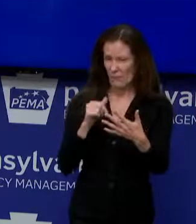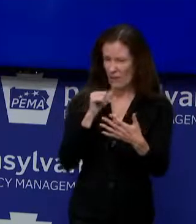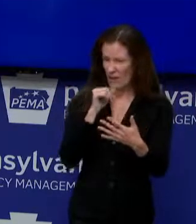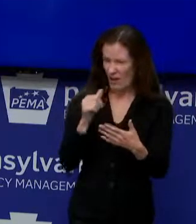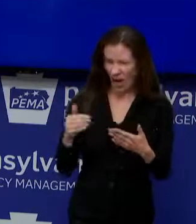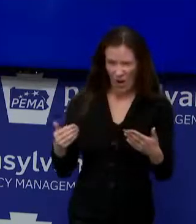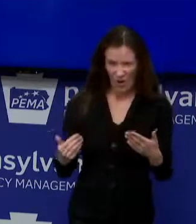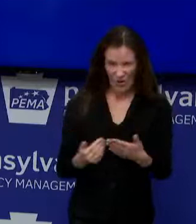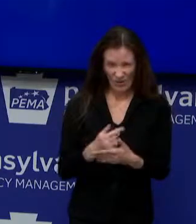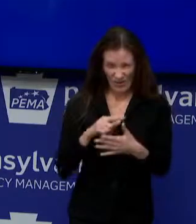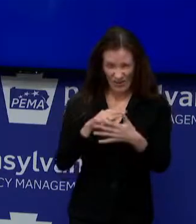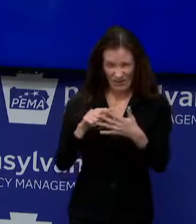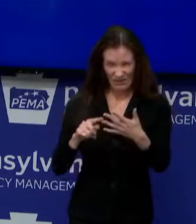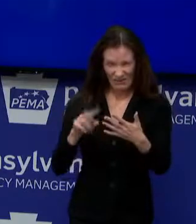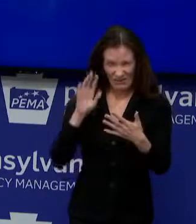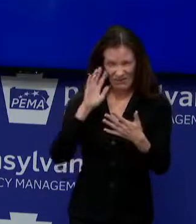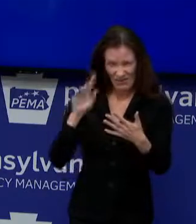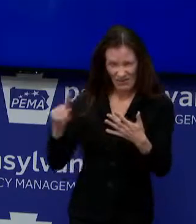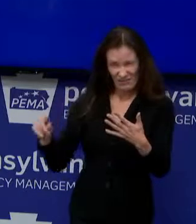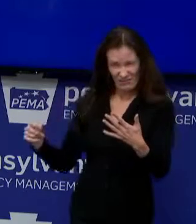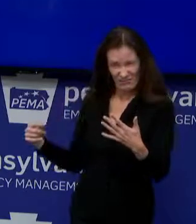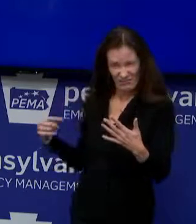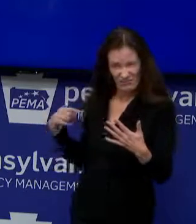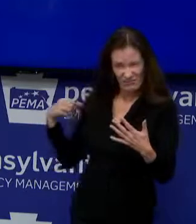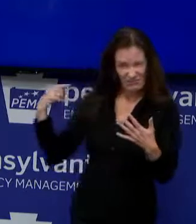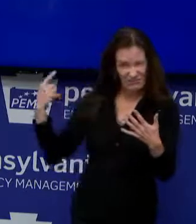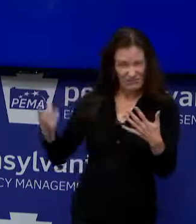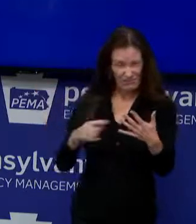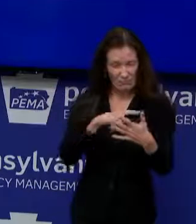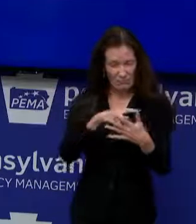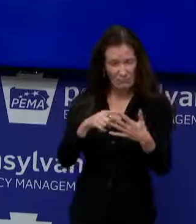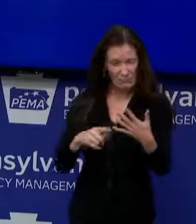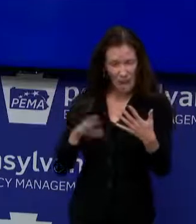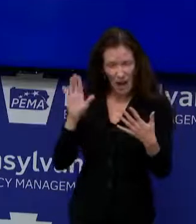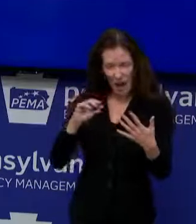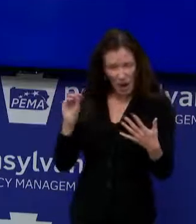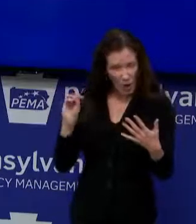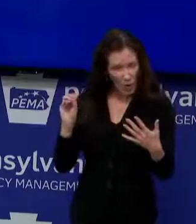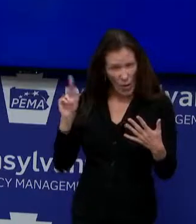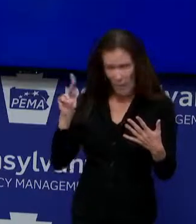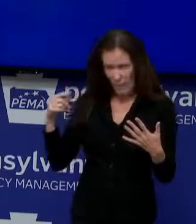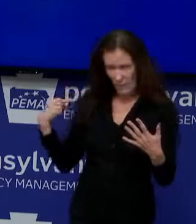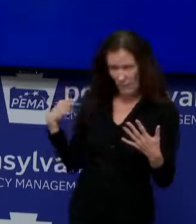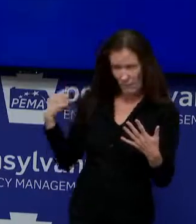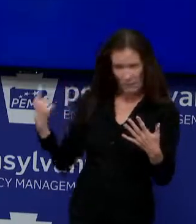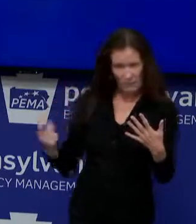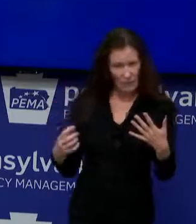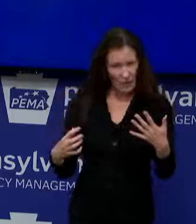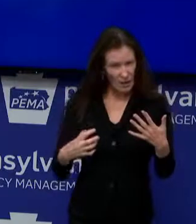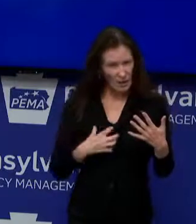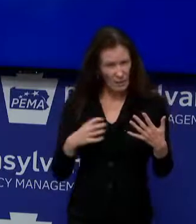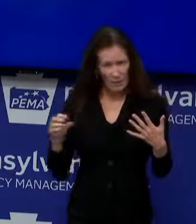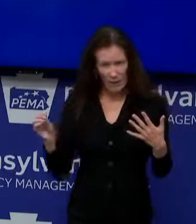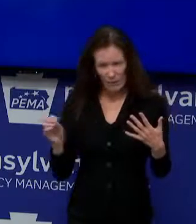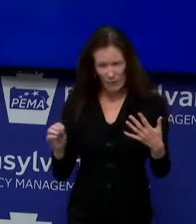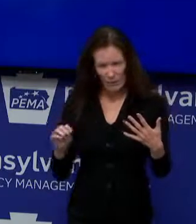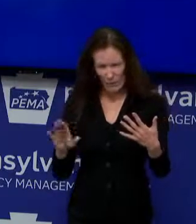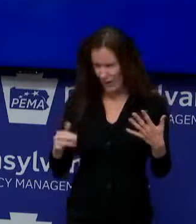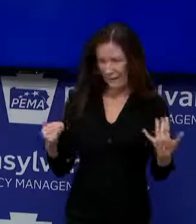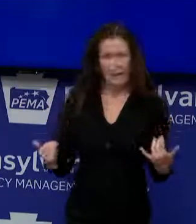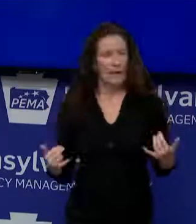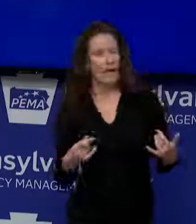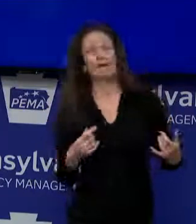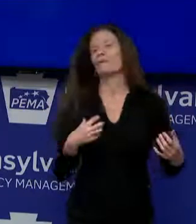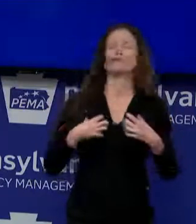were questions about interpretation of it, and I think that we would say that anything that can clarify is helpful, right? So